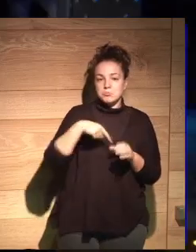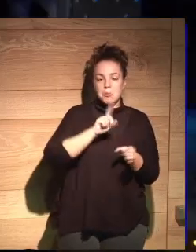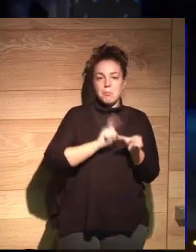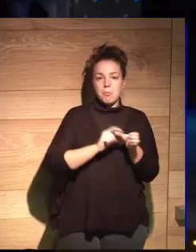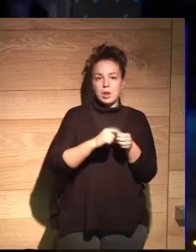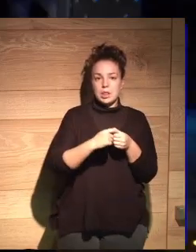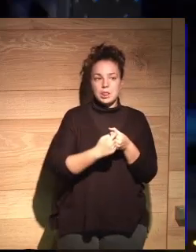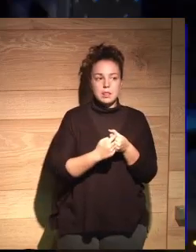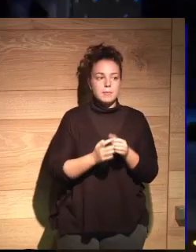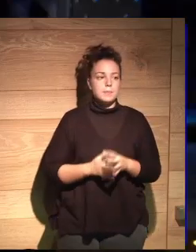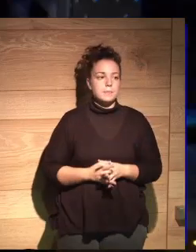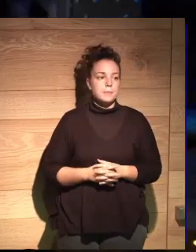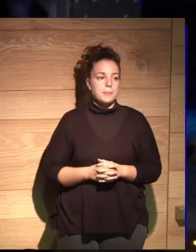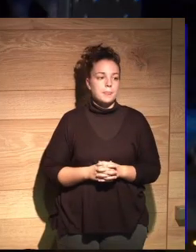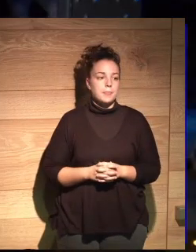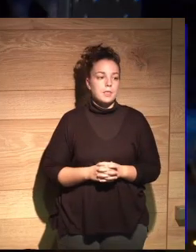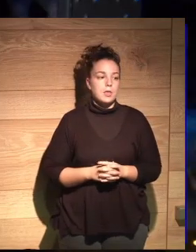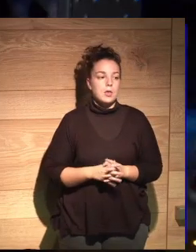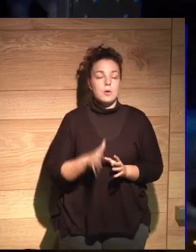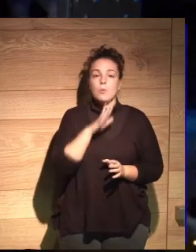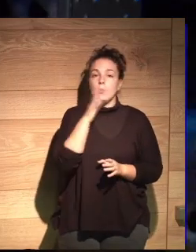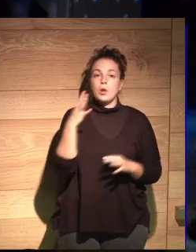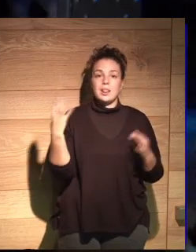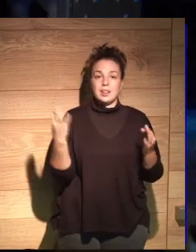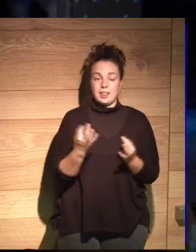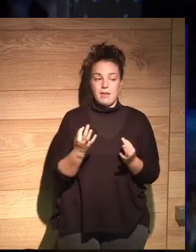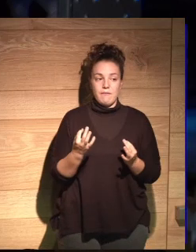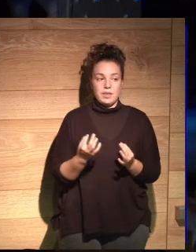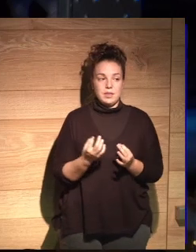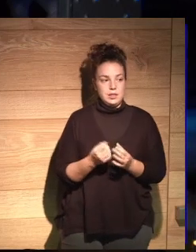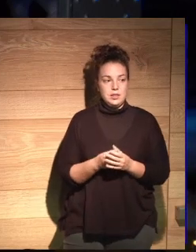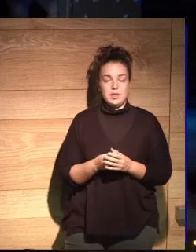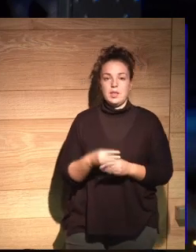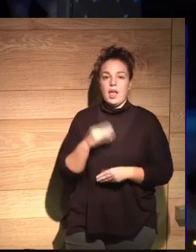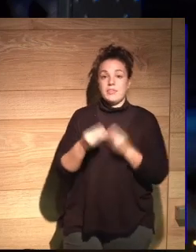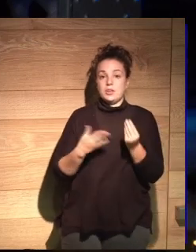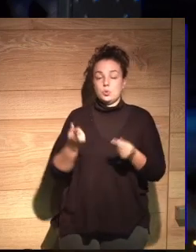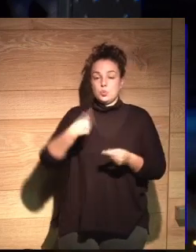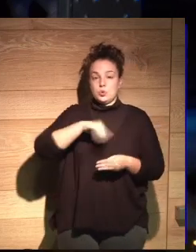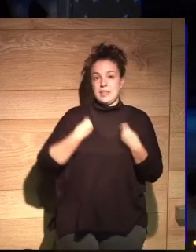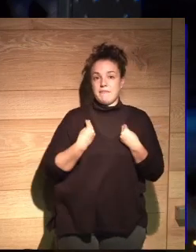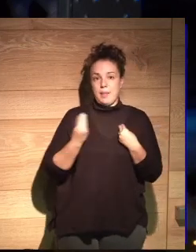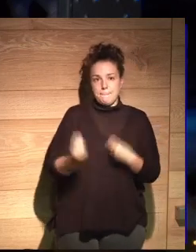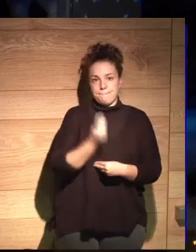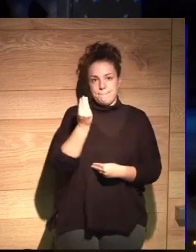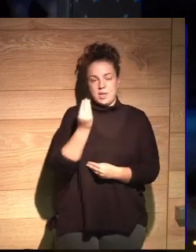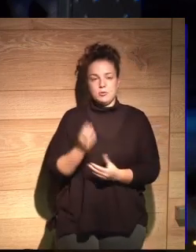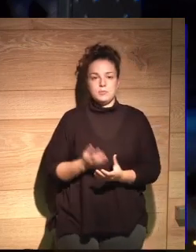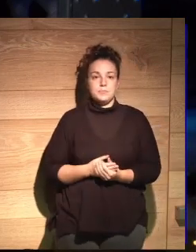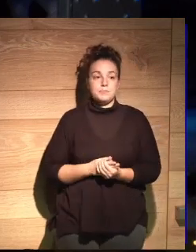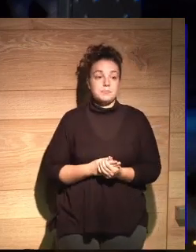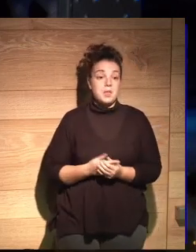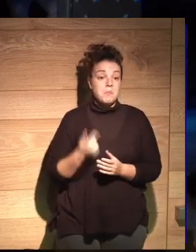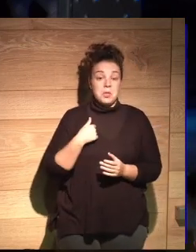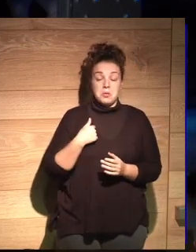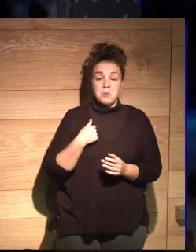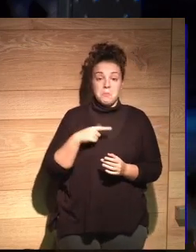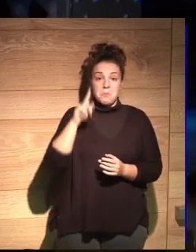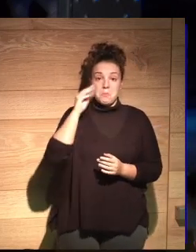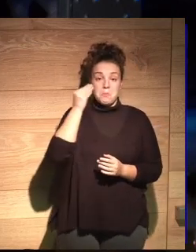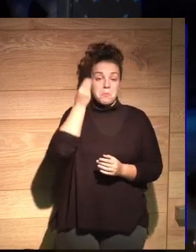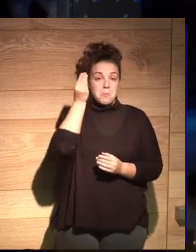enjoy technological progresses that, of course, would at least, or that's what we hope, would make our life better.